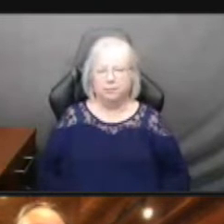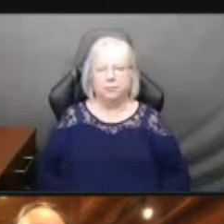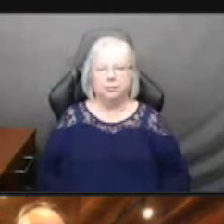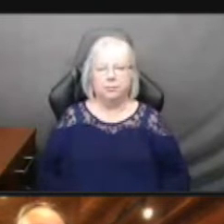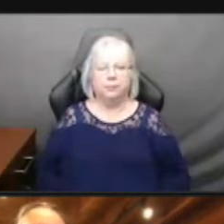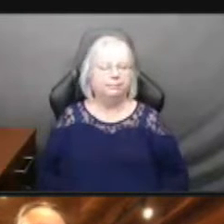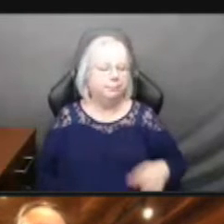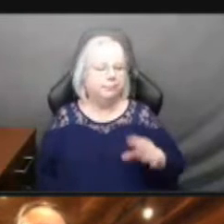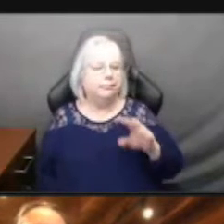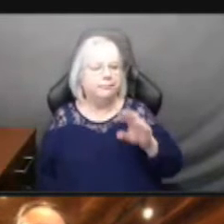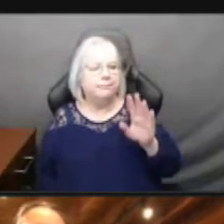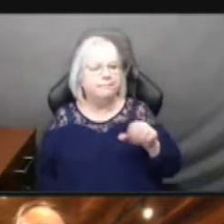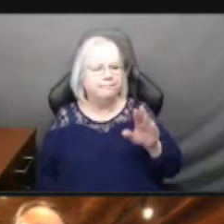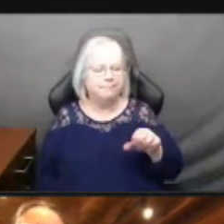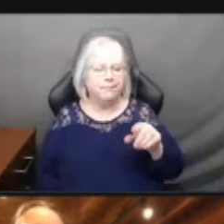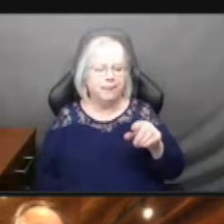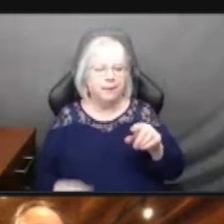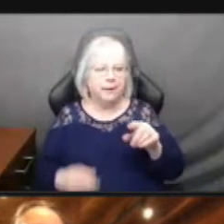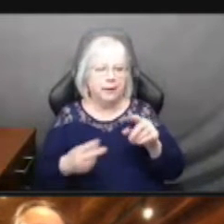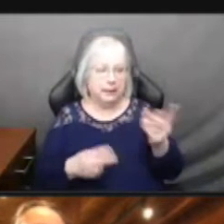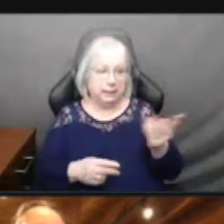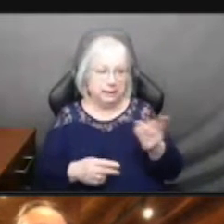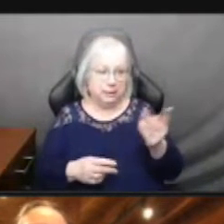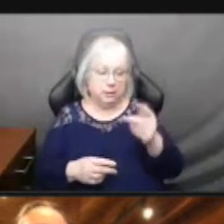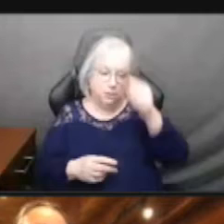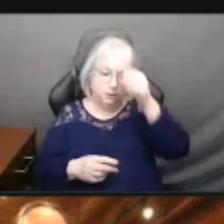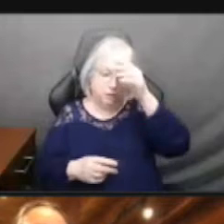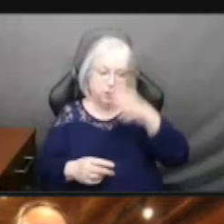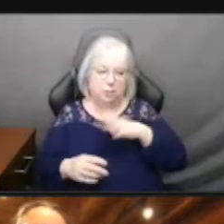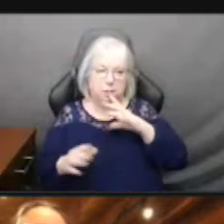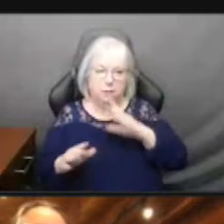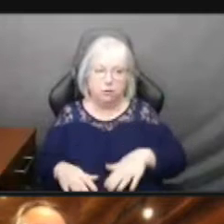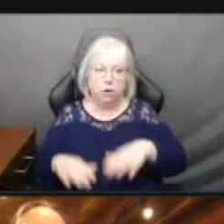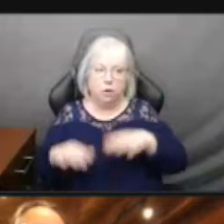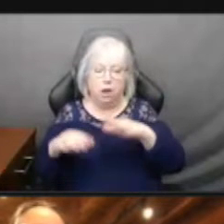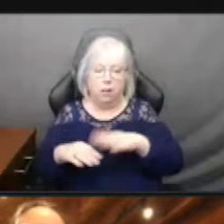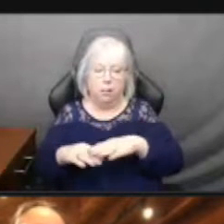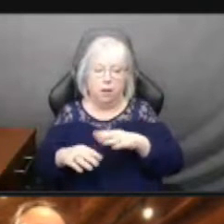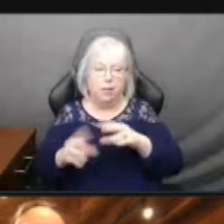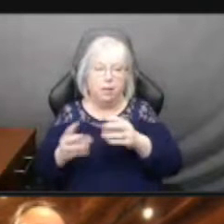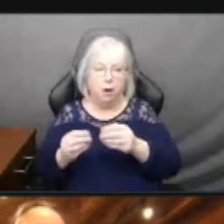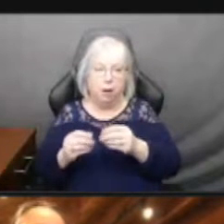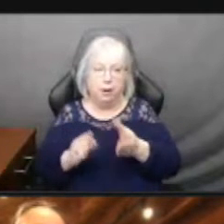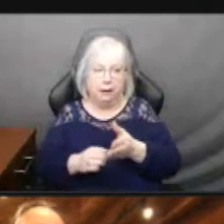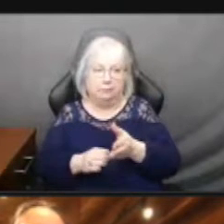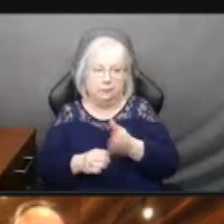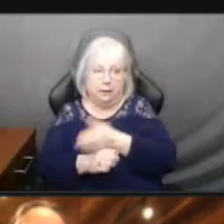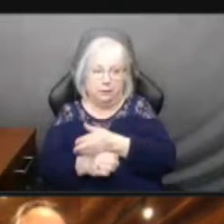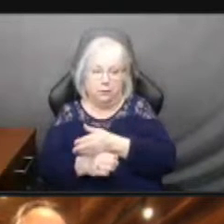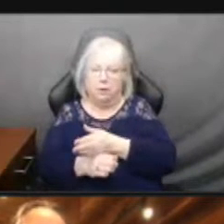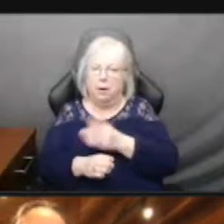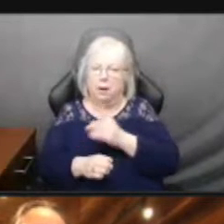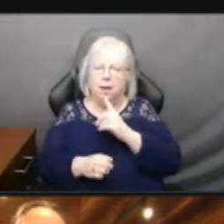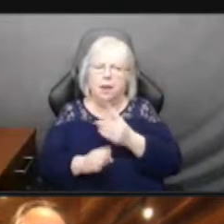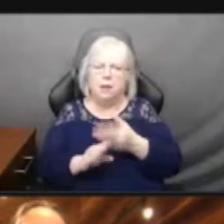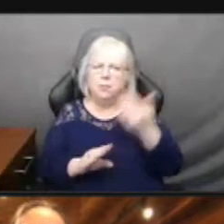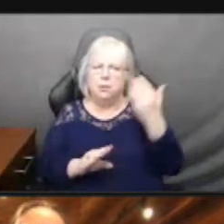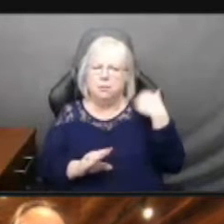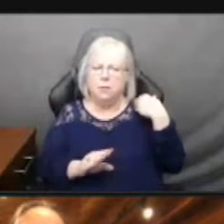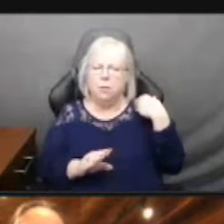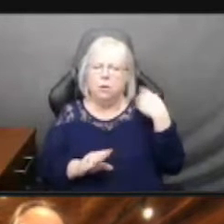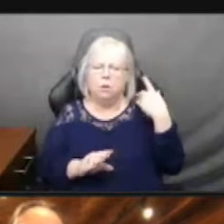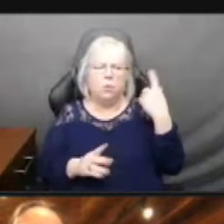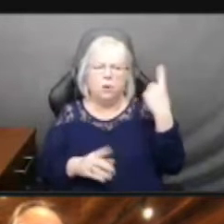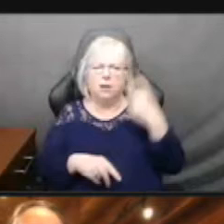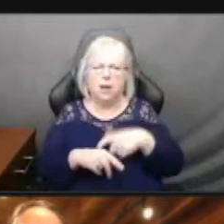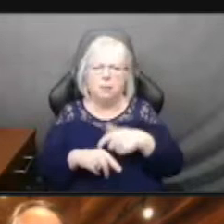Mr. Collins, these two gentlemen have grown up on this property, and there was a service station at one